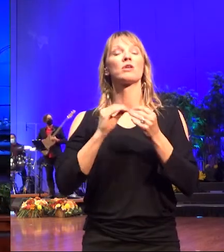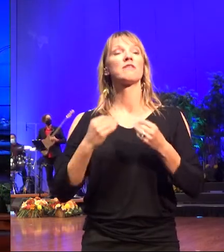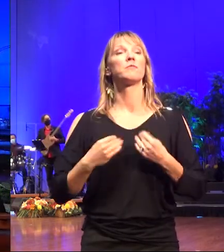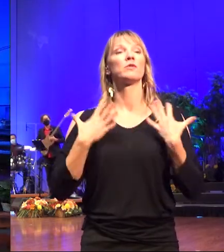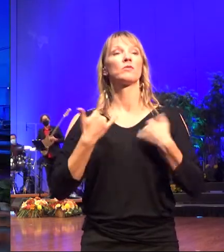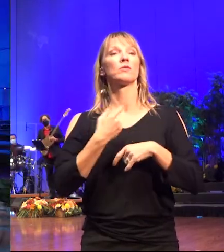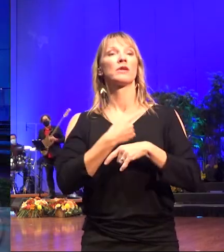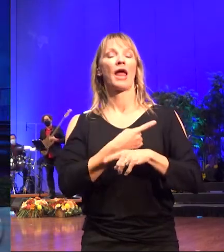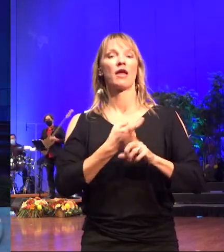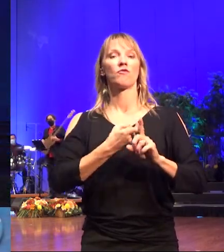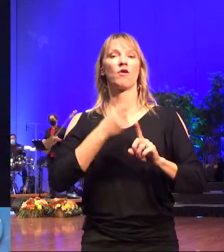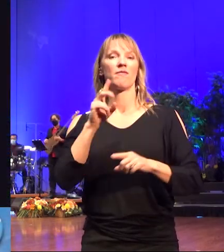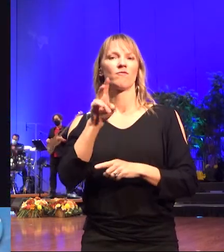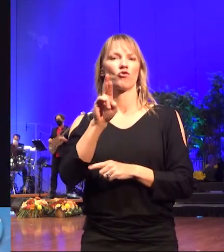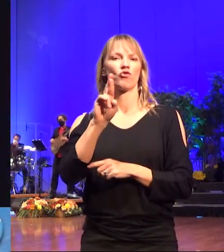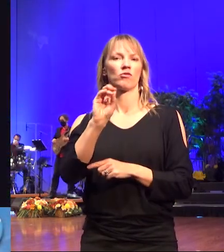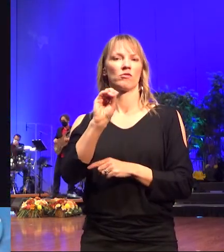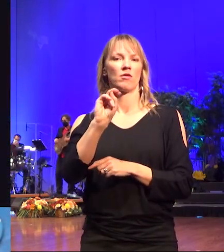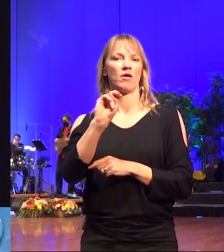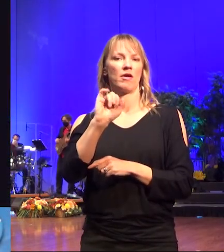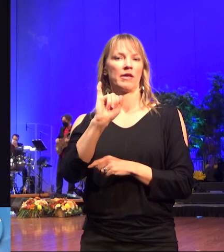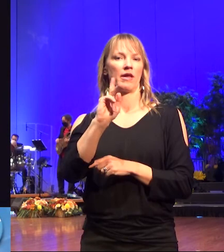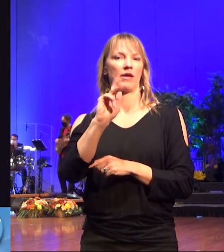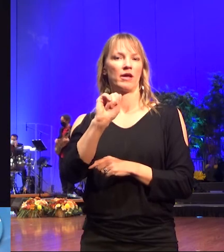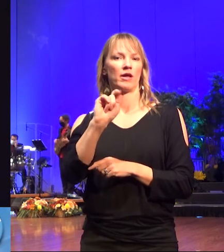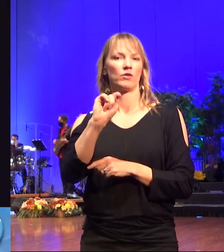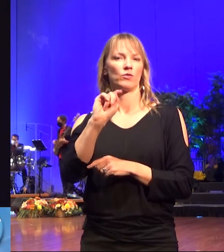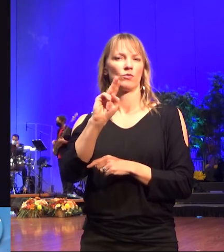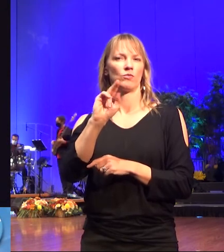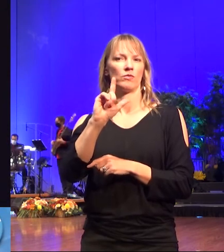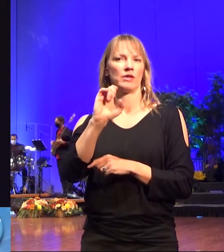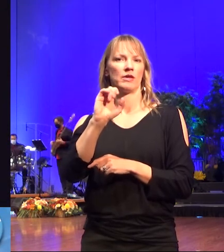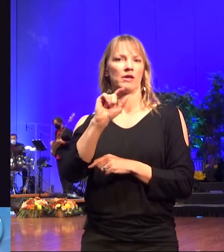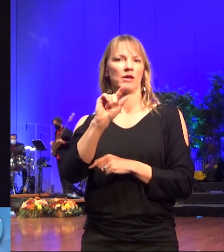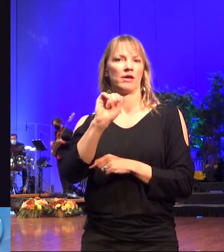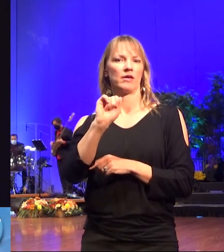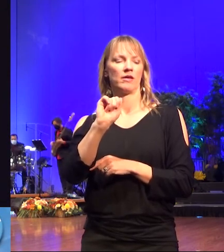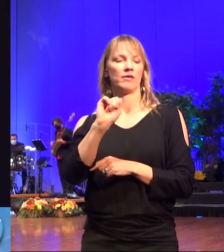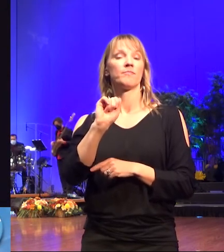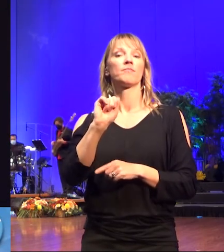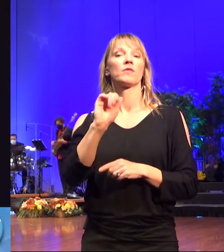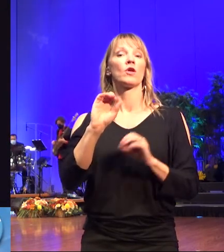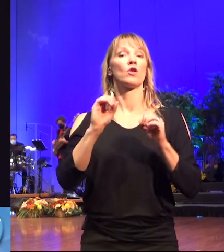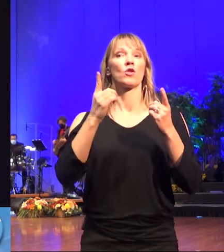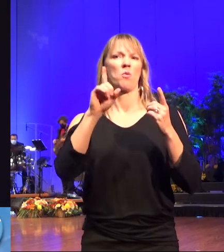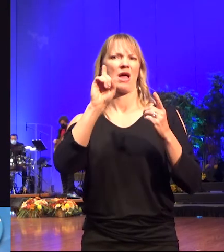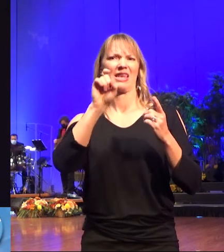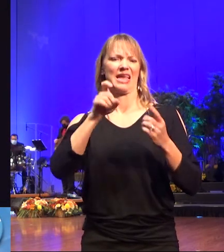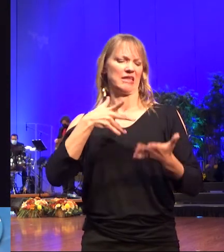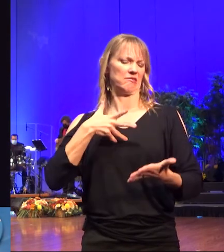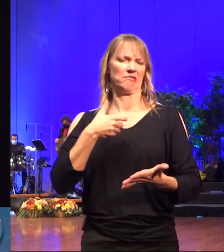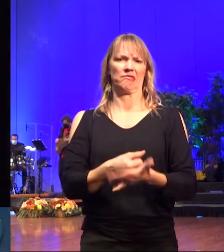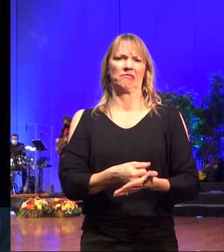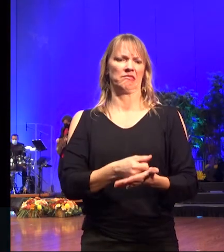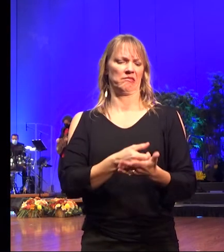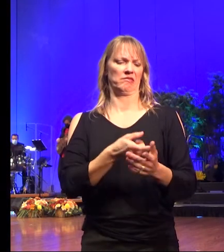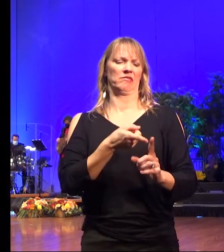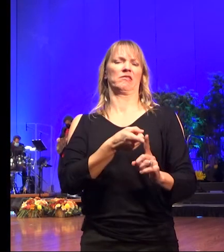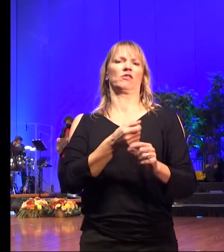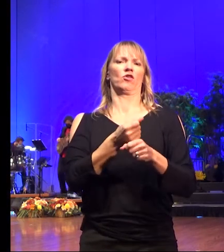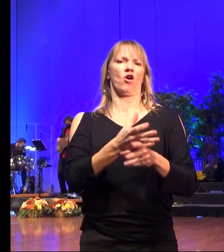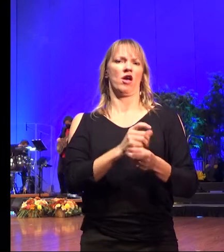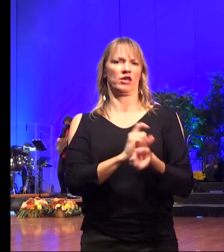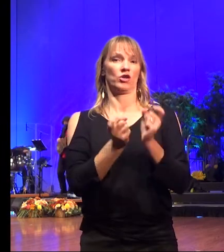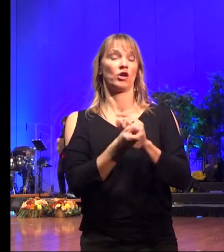Our words of inspiration today come from Veronica Tugaleva. No one needs to hit rock bottom to